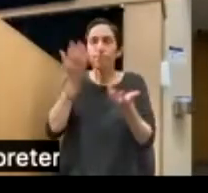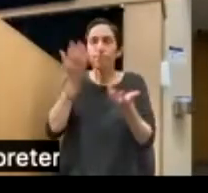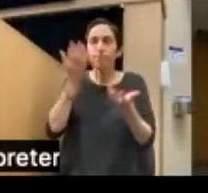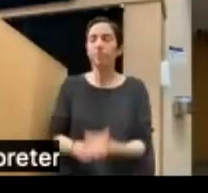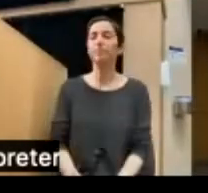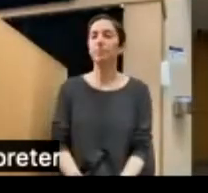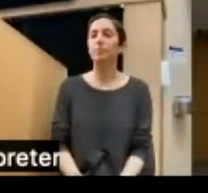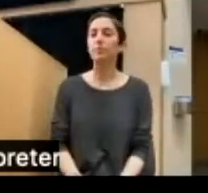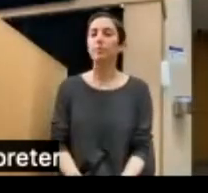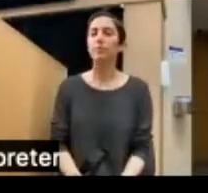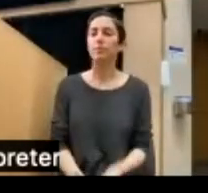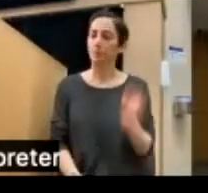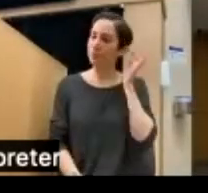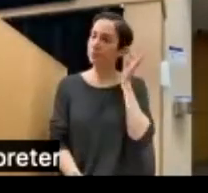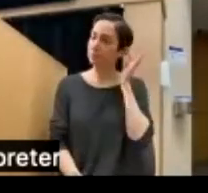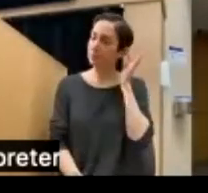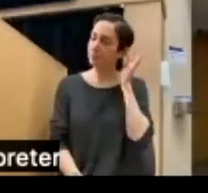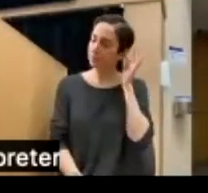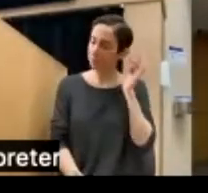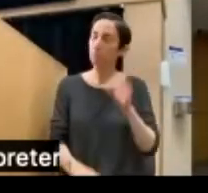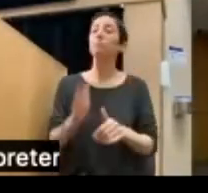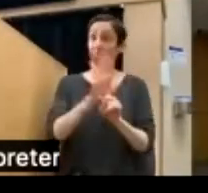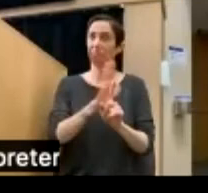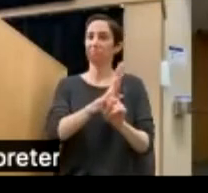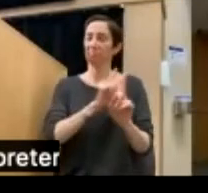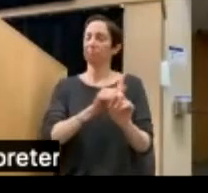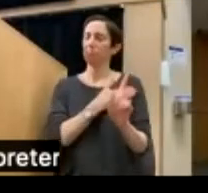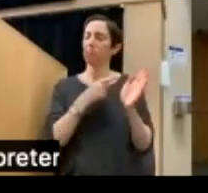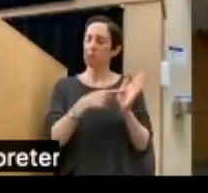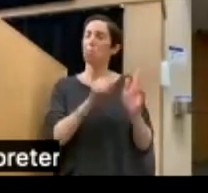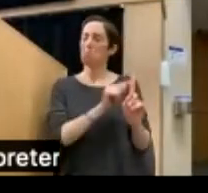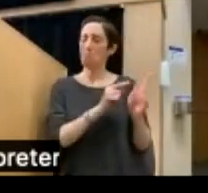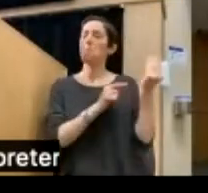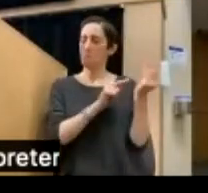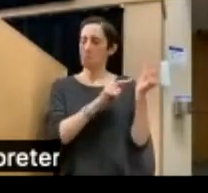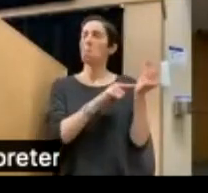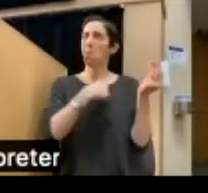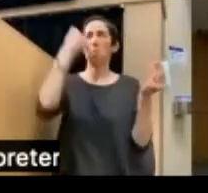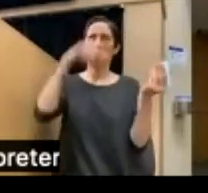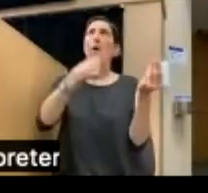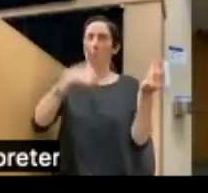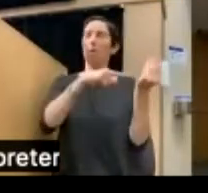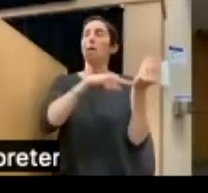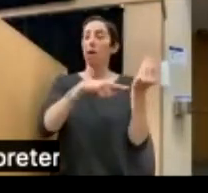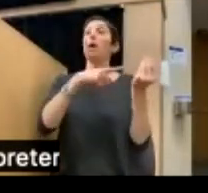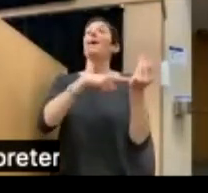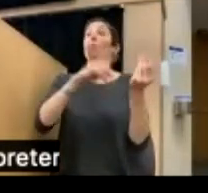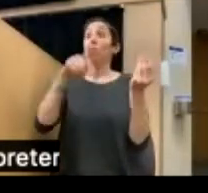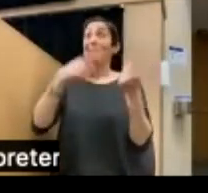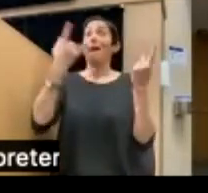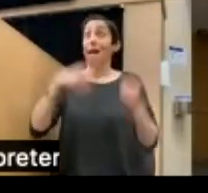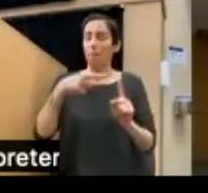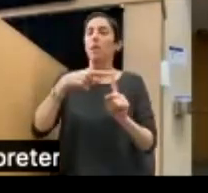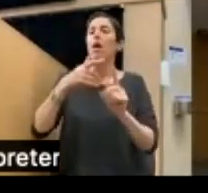And then if you could also think about how that made you feel in the moment while you were either doing it or witnessing